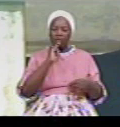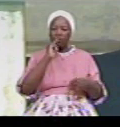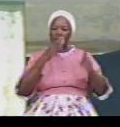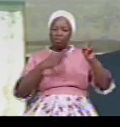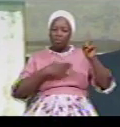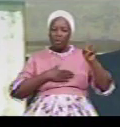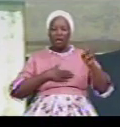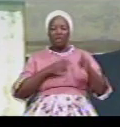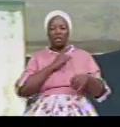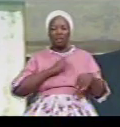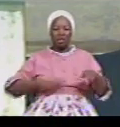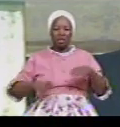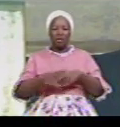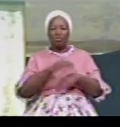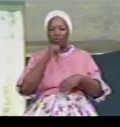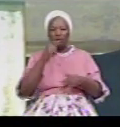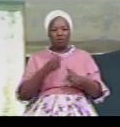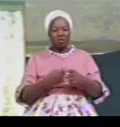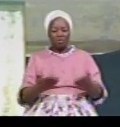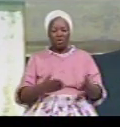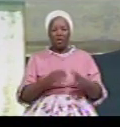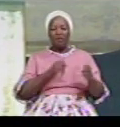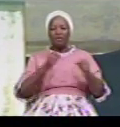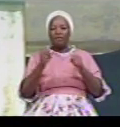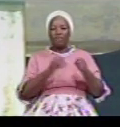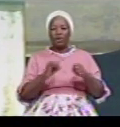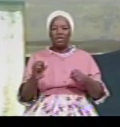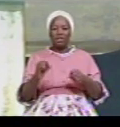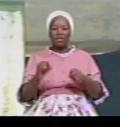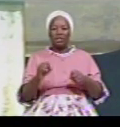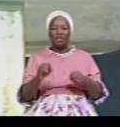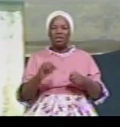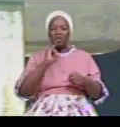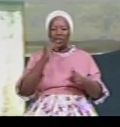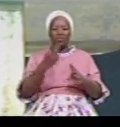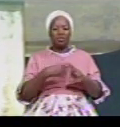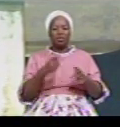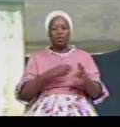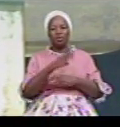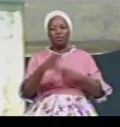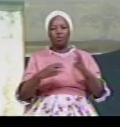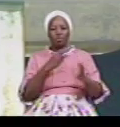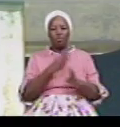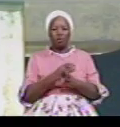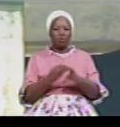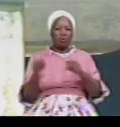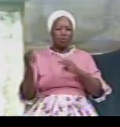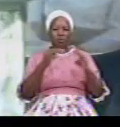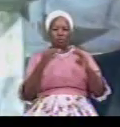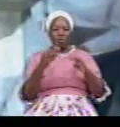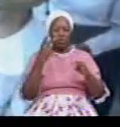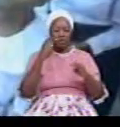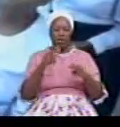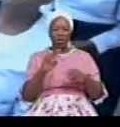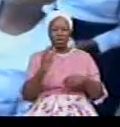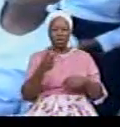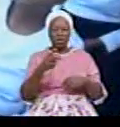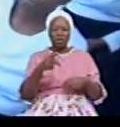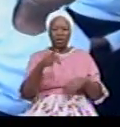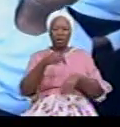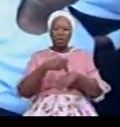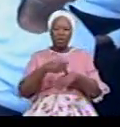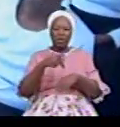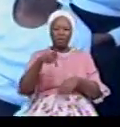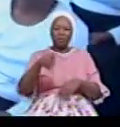hence." Fighting coming from the world. War. Look at 2 Peter chapter